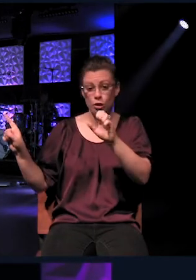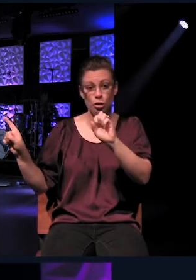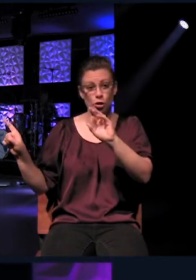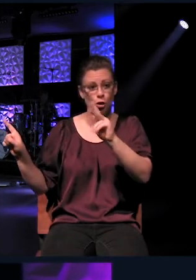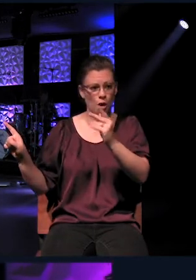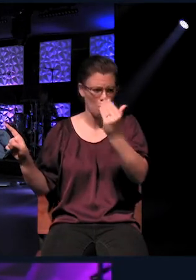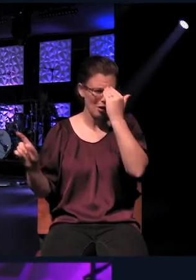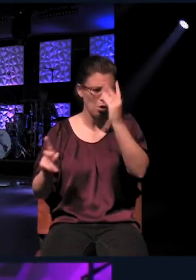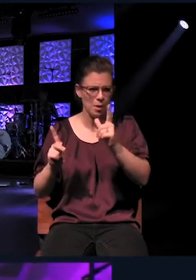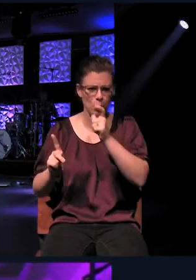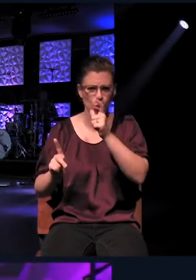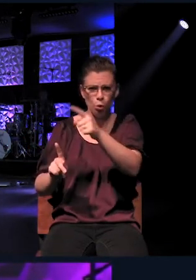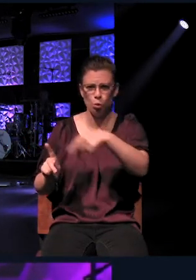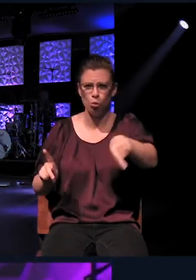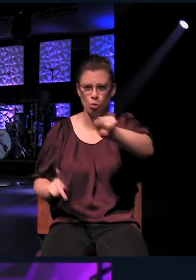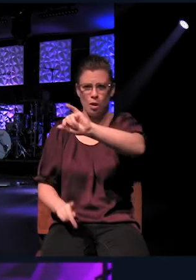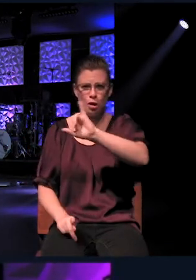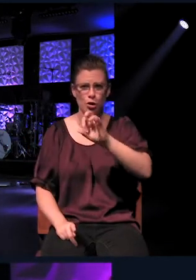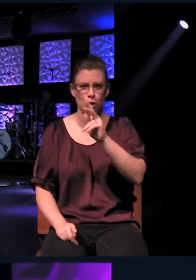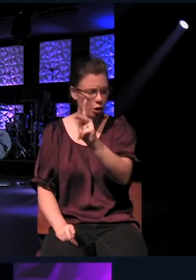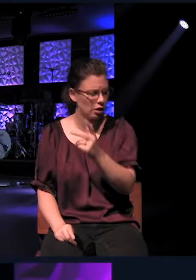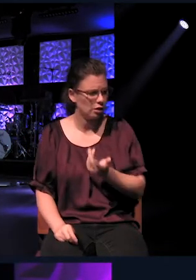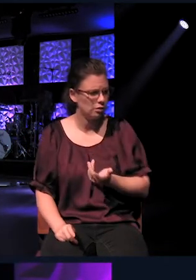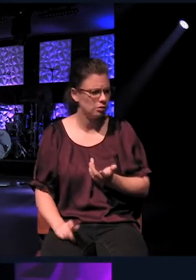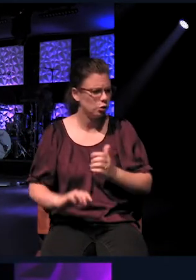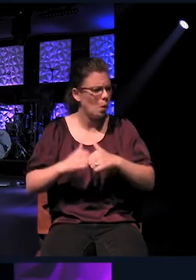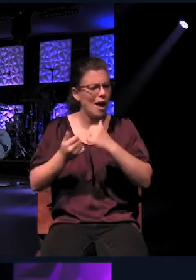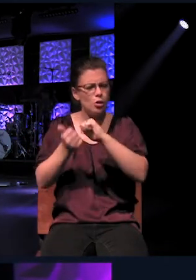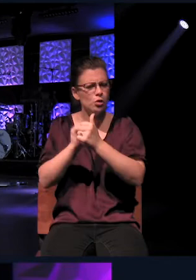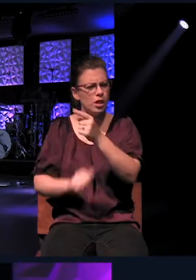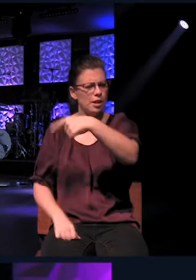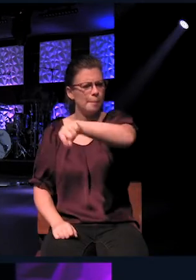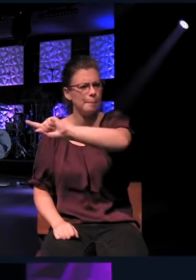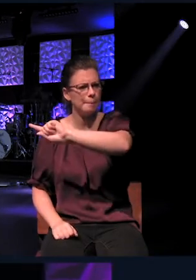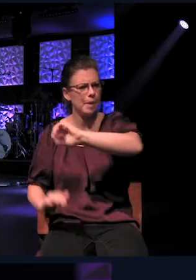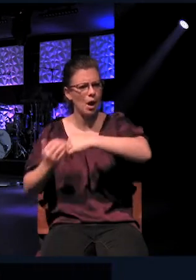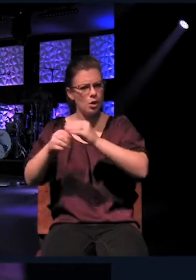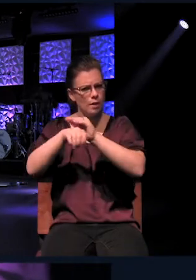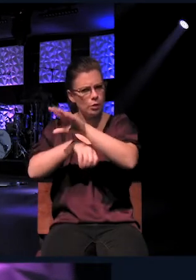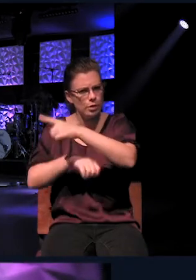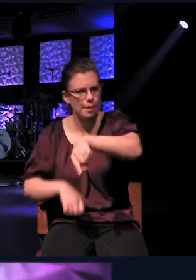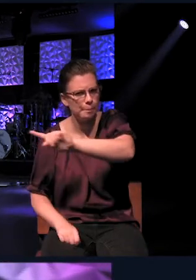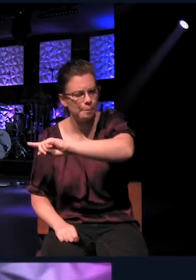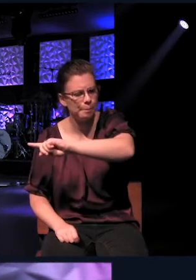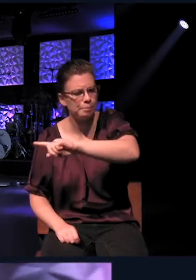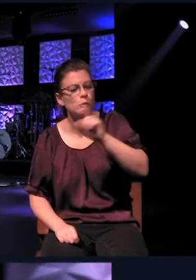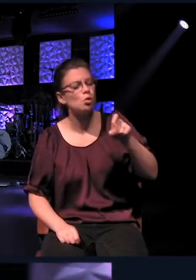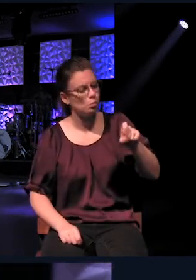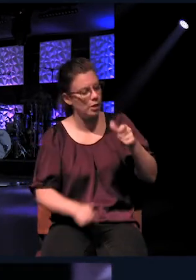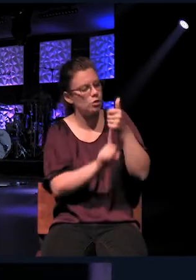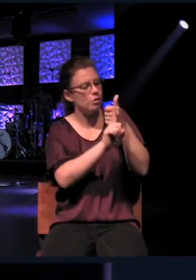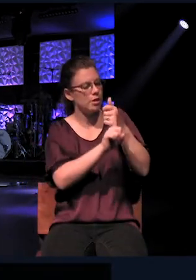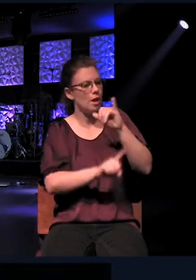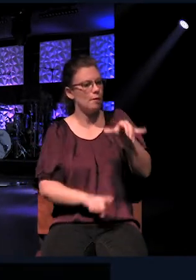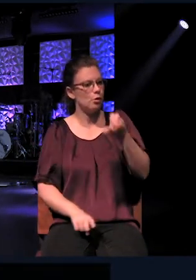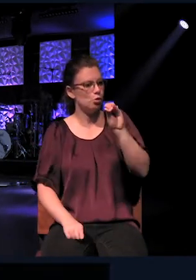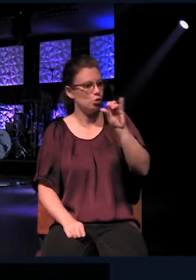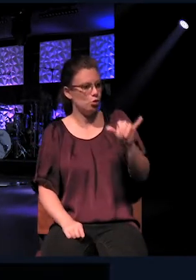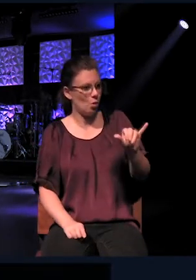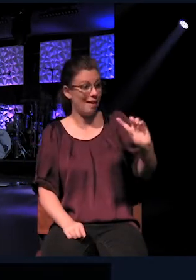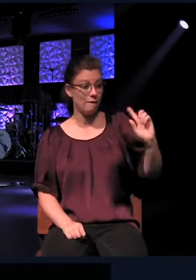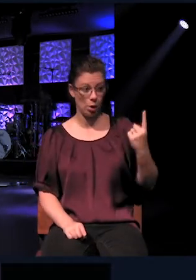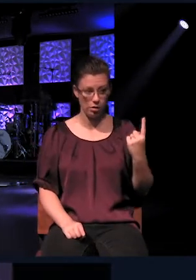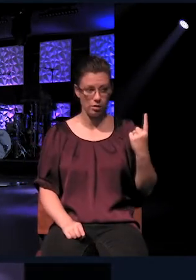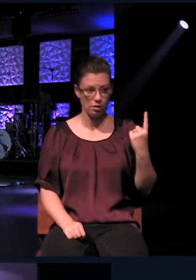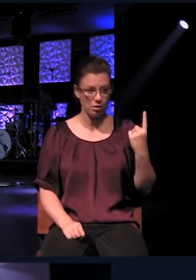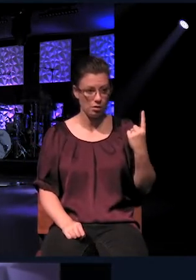You wanna be an influence on their life? Be a joy. Because your joy that comes from the Lord, that comes from